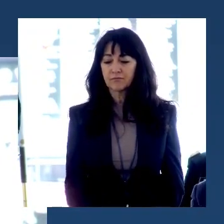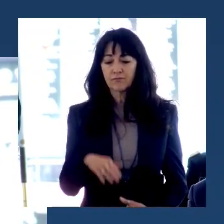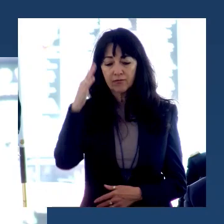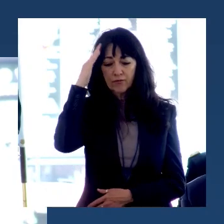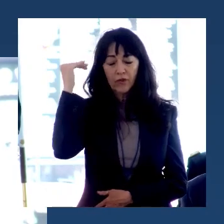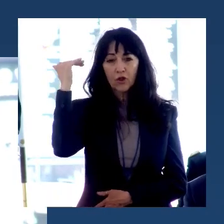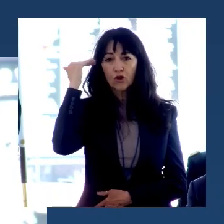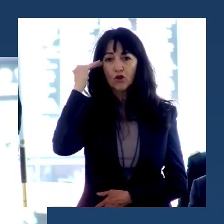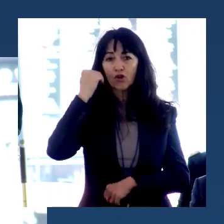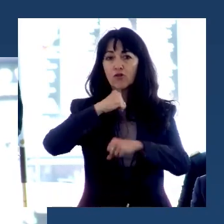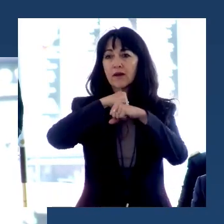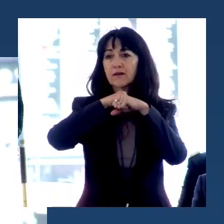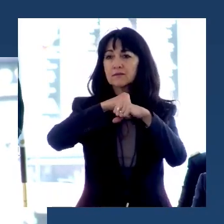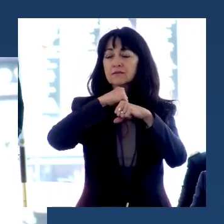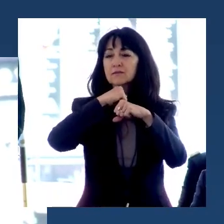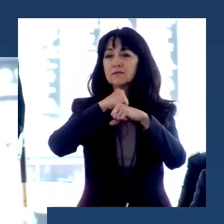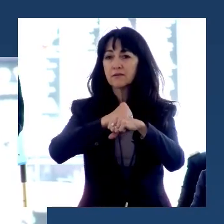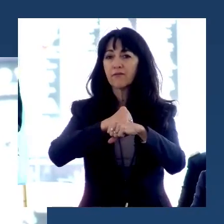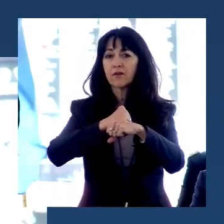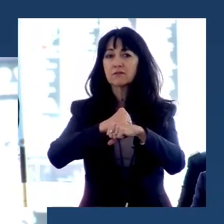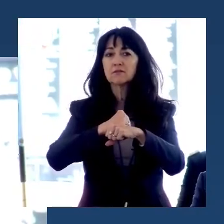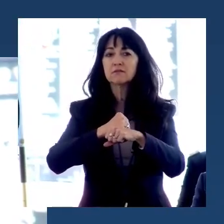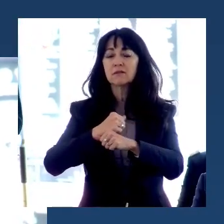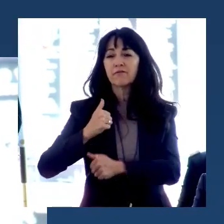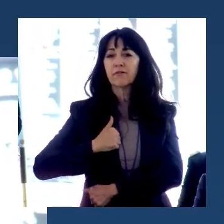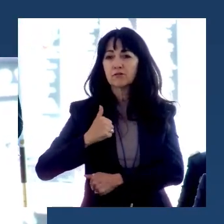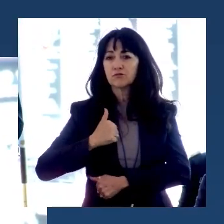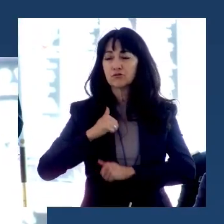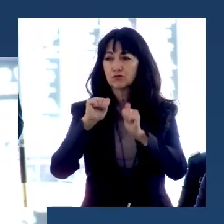Korean Defense Veterans Association.